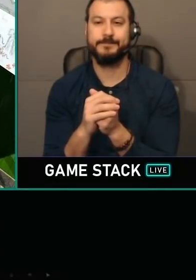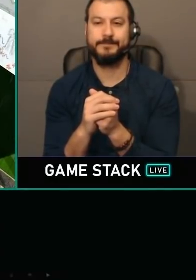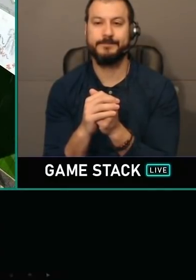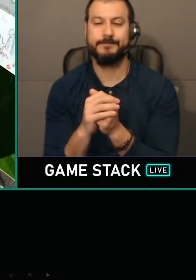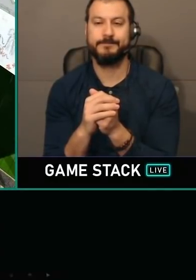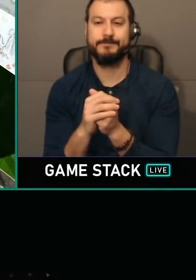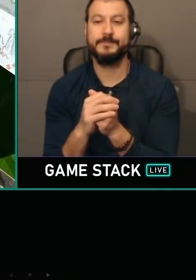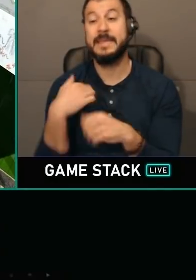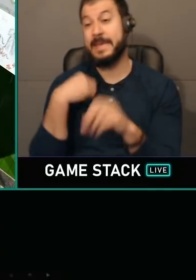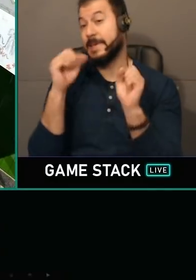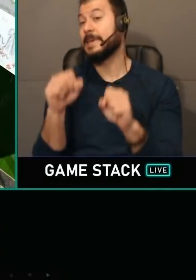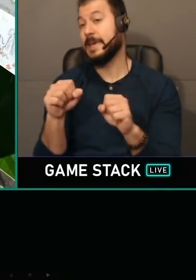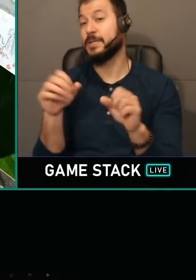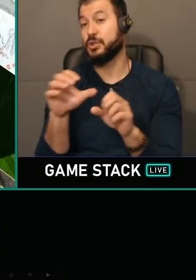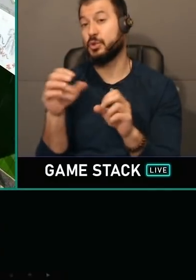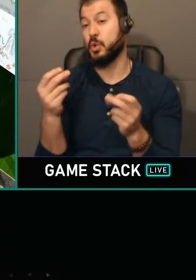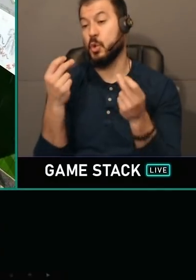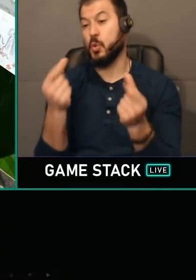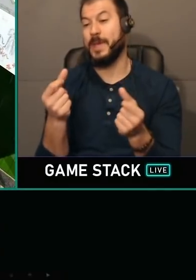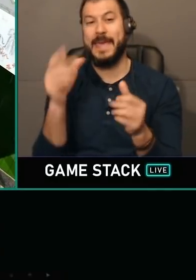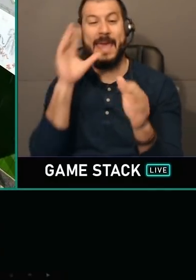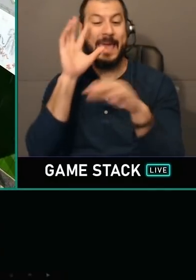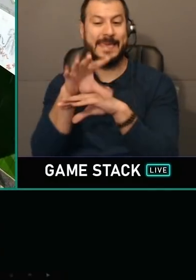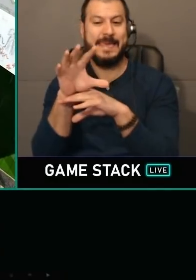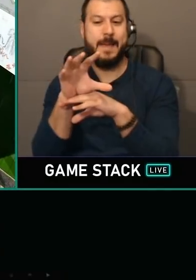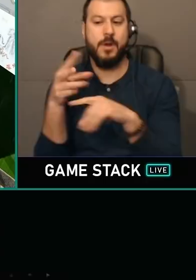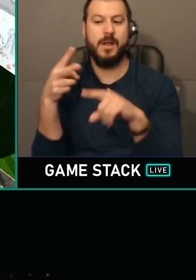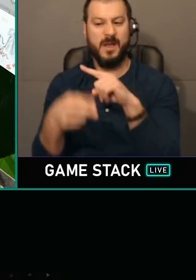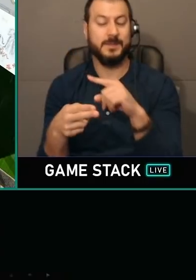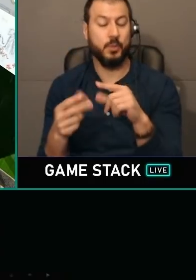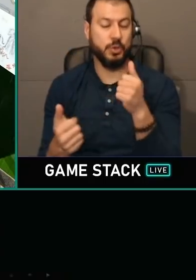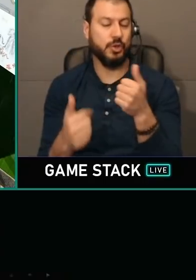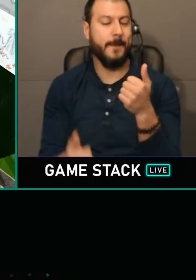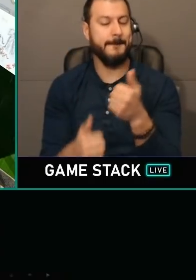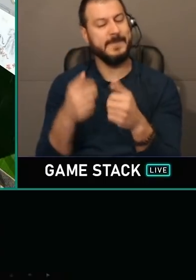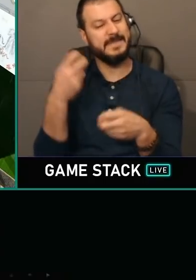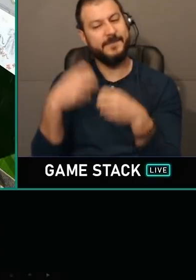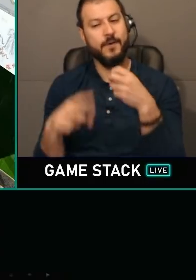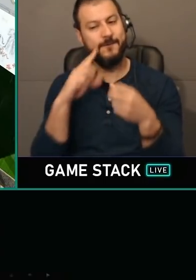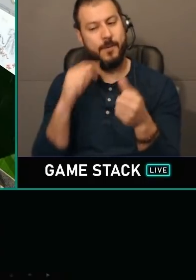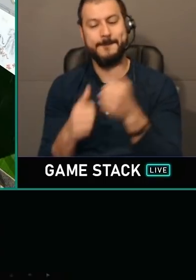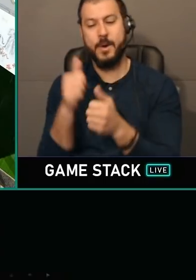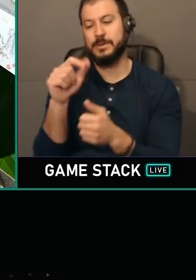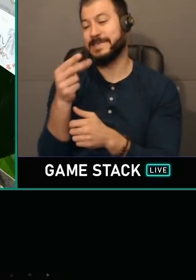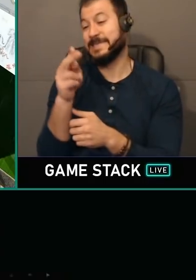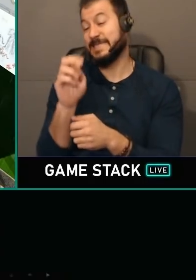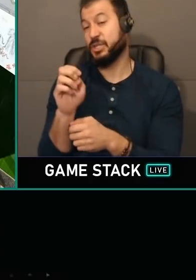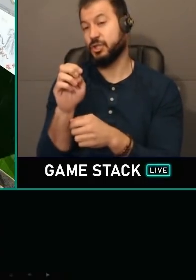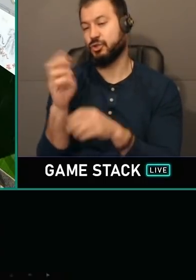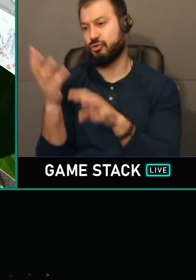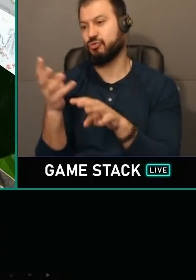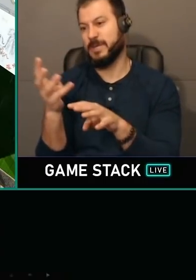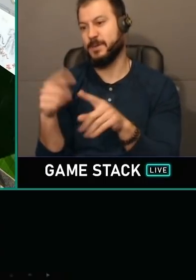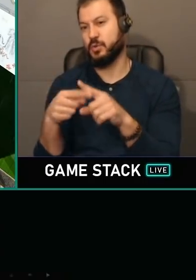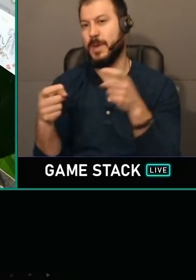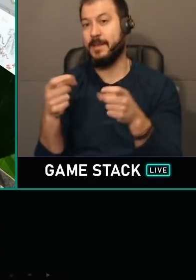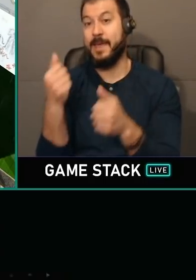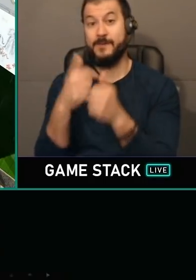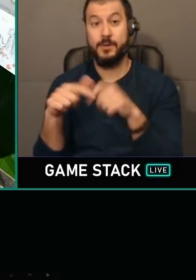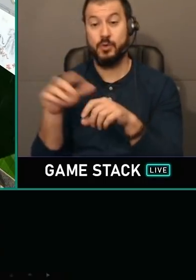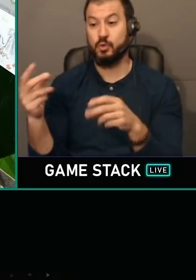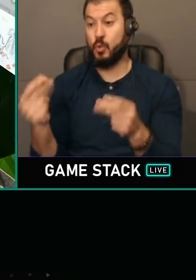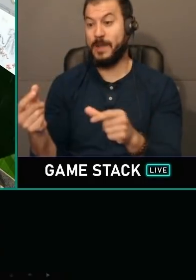I can even do quick camera cuts, which are difficult for most texture streaming systems to handle. Each time I perform a quick camera